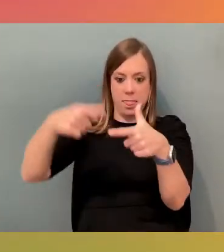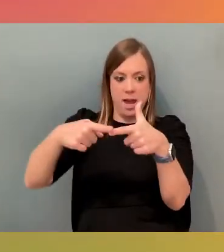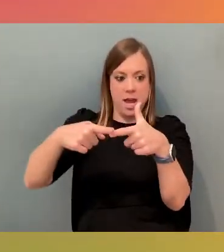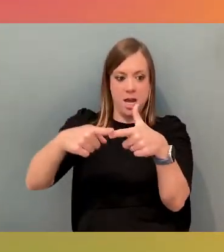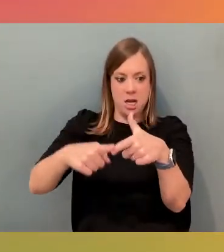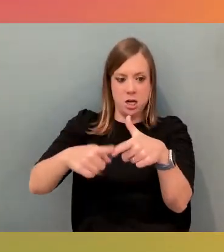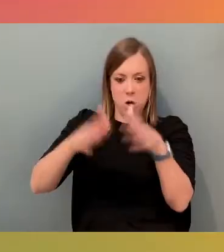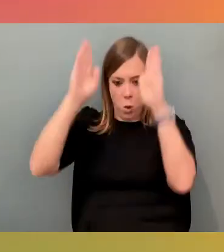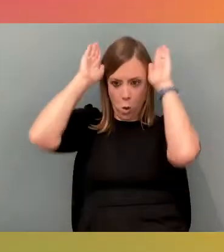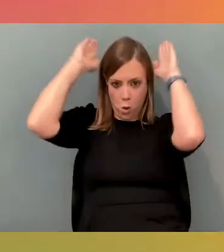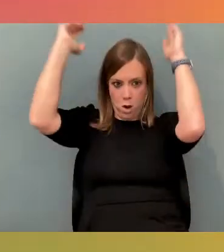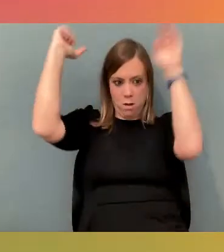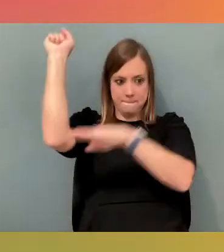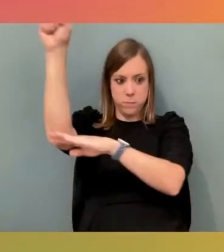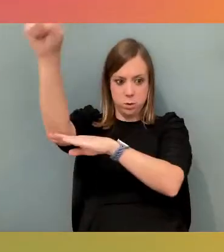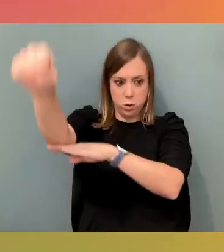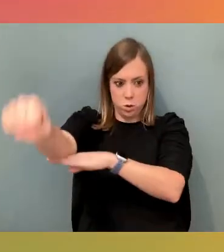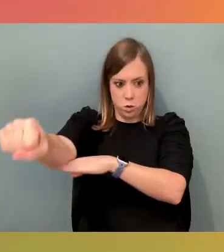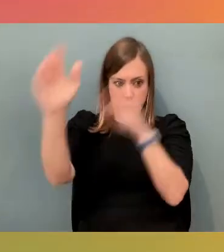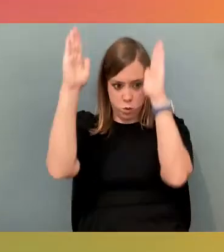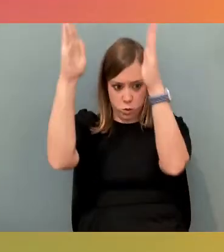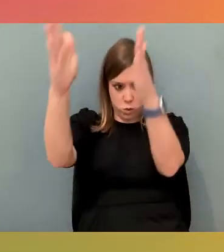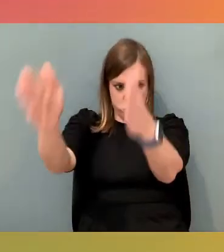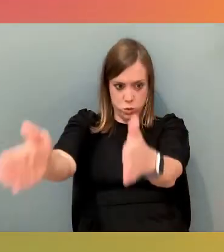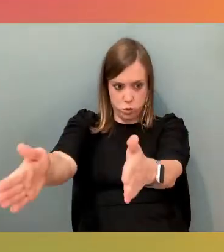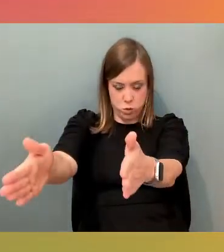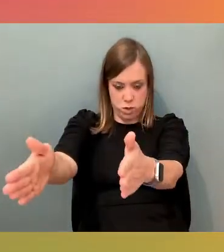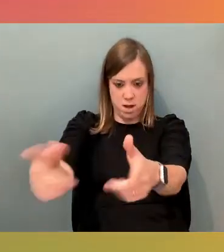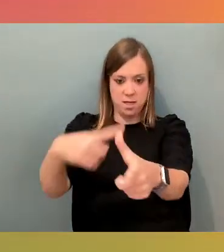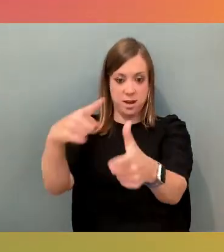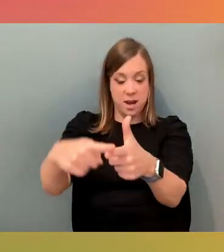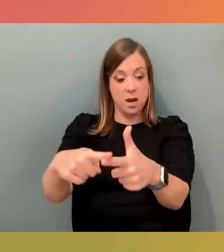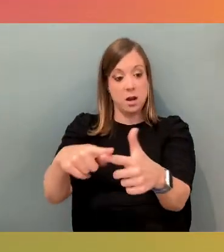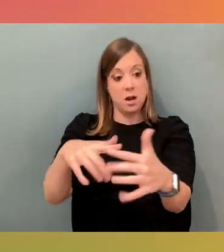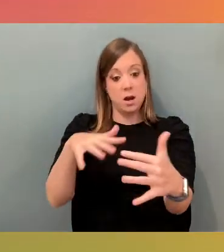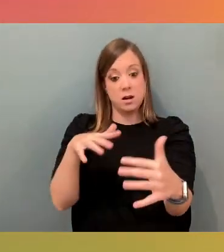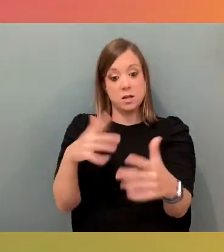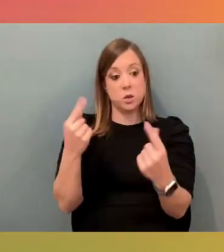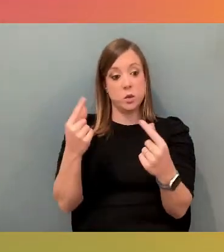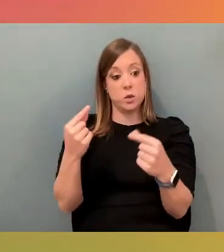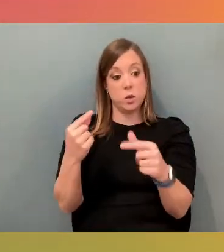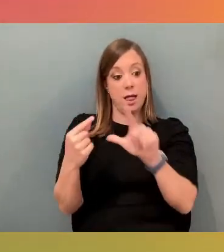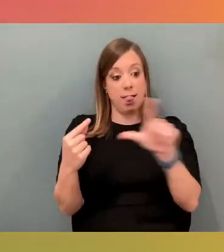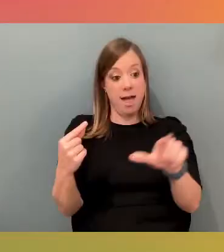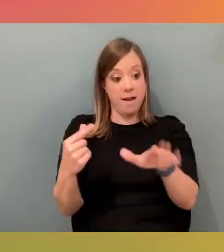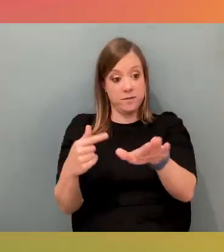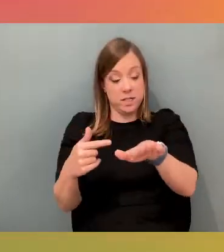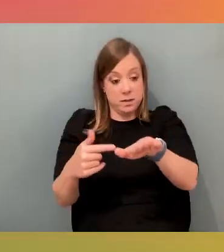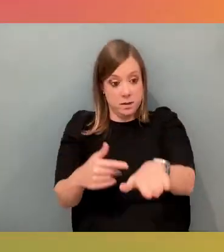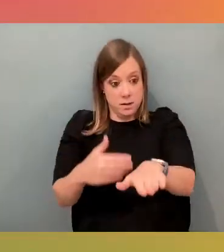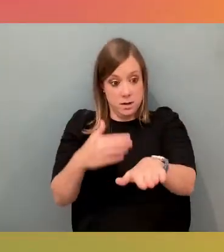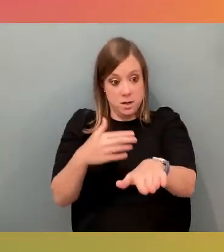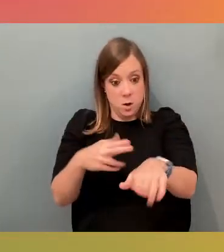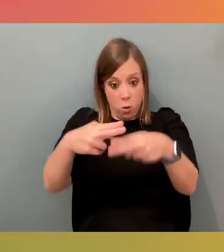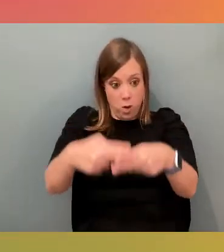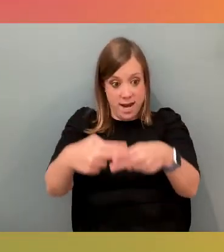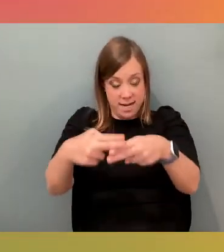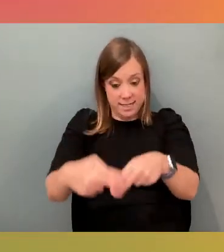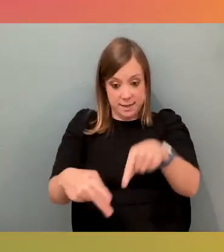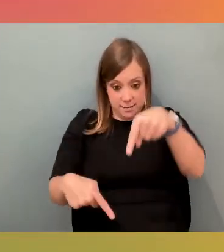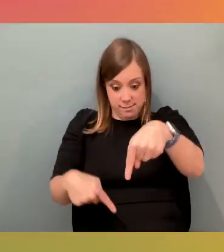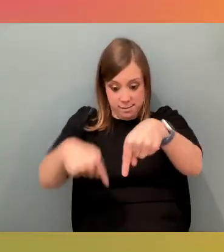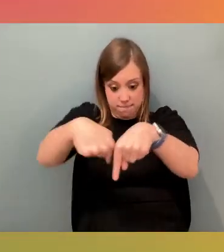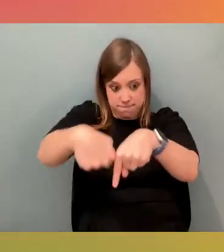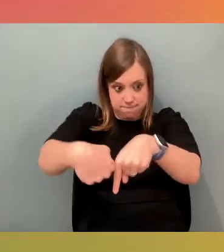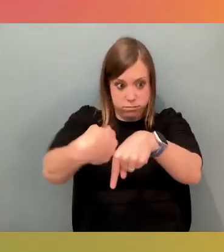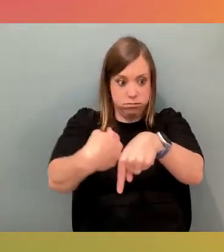back. Inhale, warrior 3. Remember to breathe. And exhale, find your way